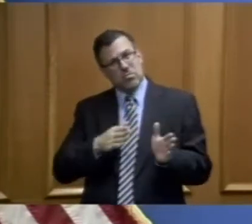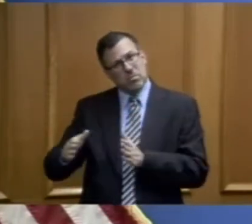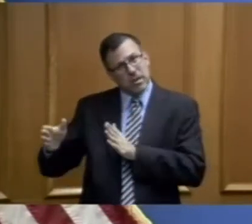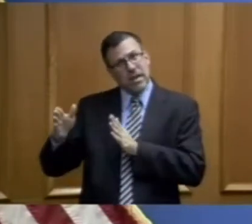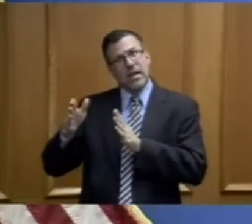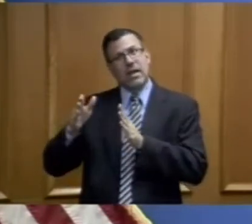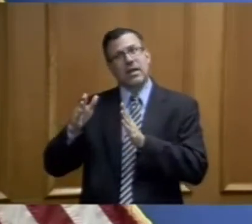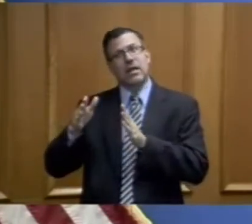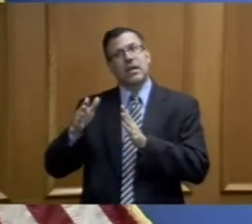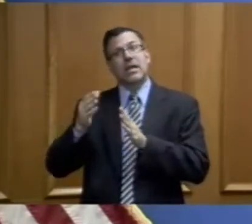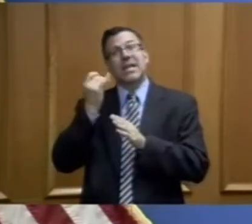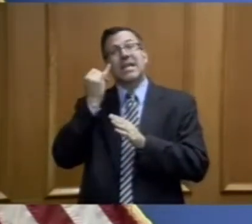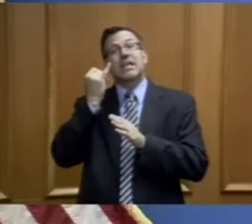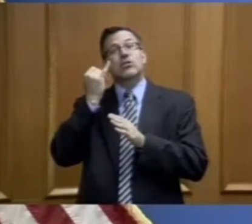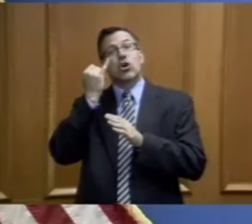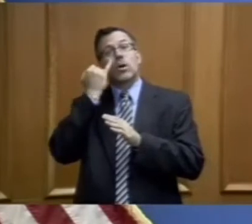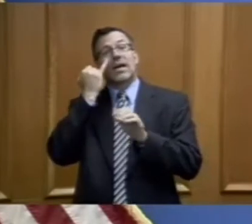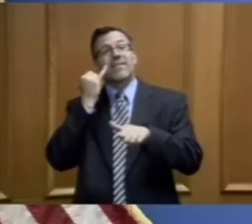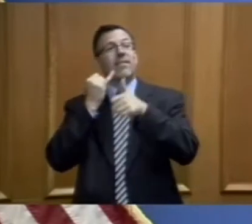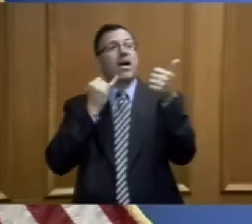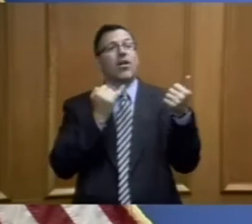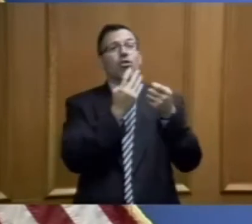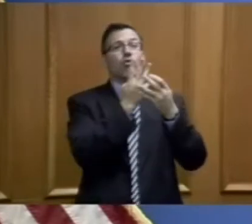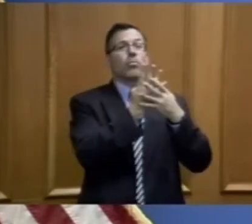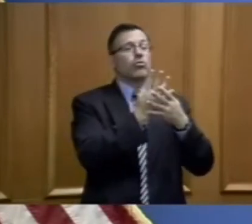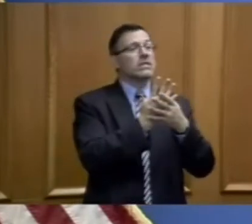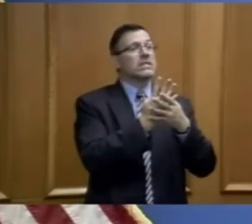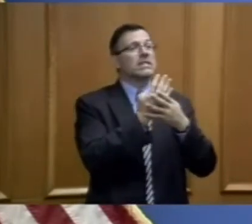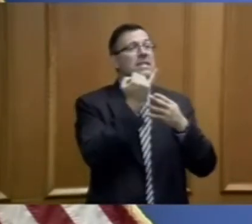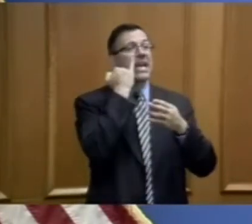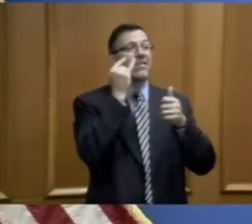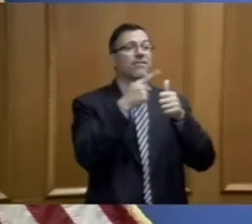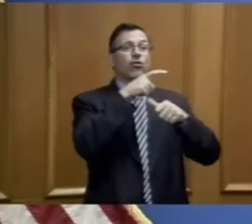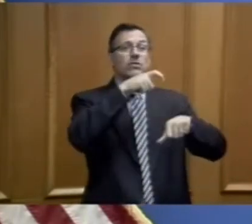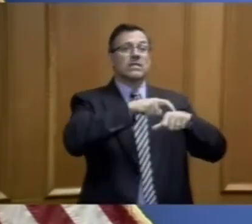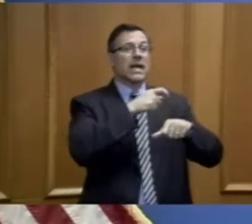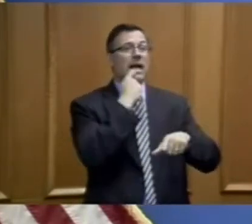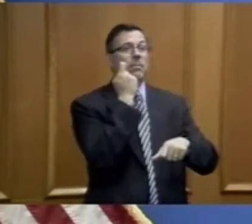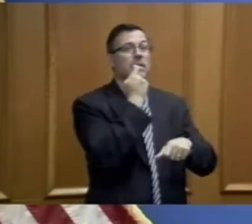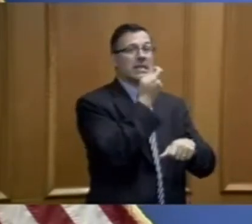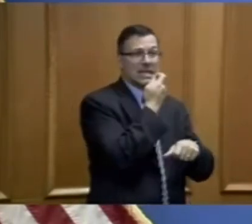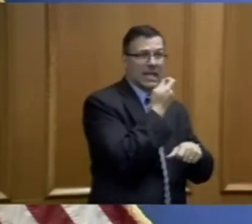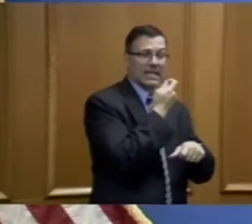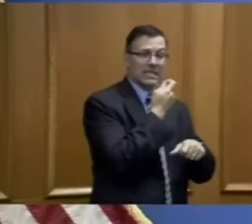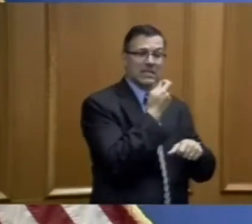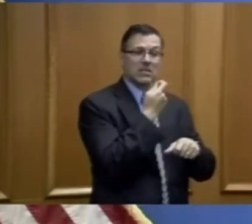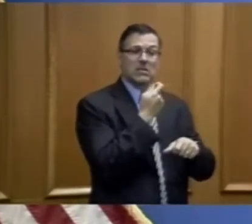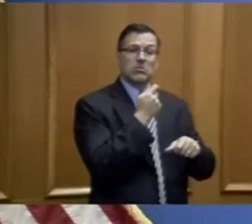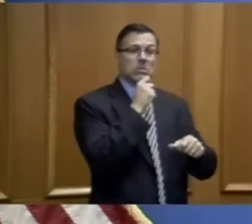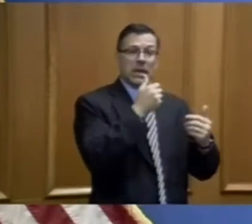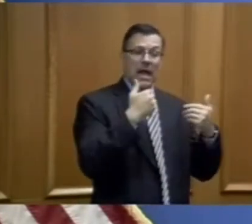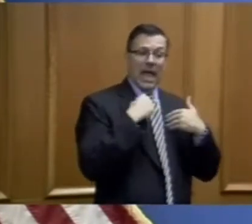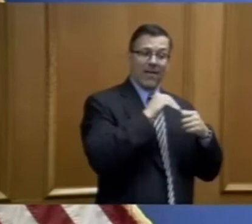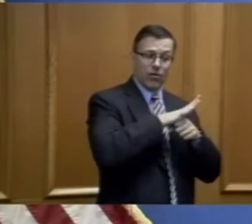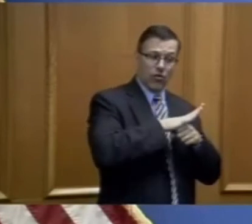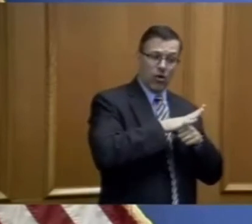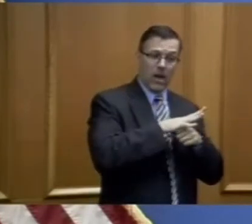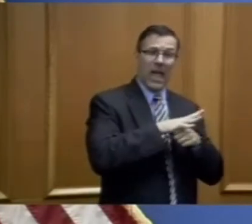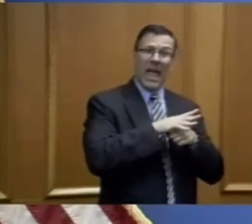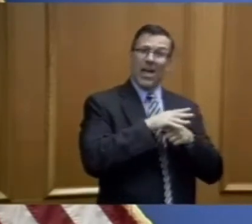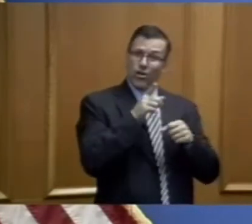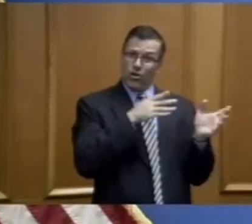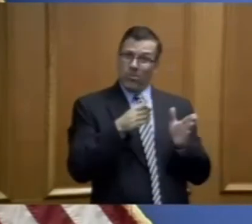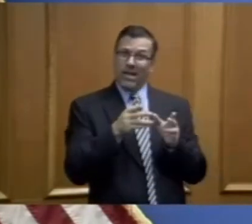negative at other prisons as well that have had large outbreaks like Bledsoe to see if potentially